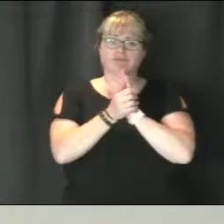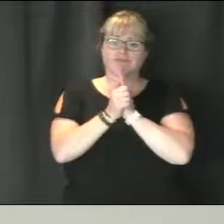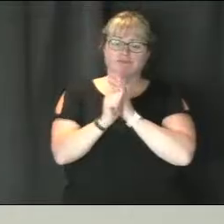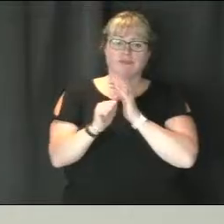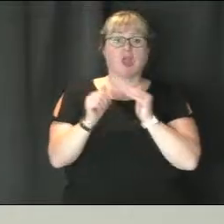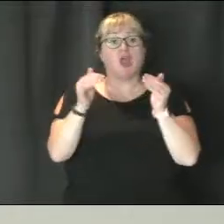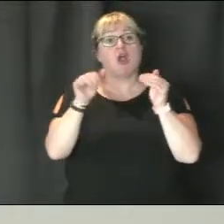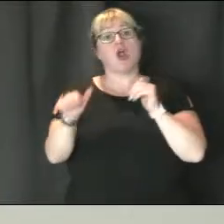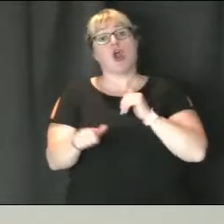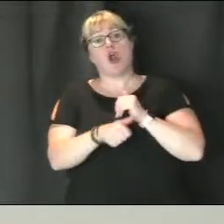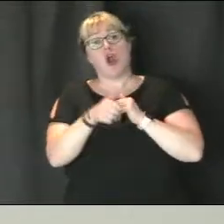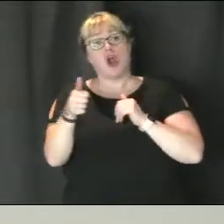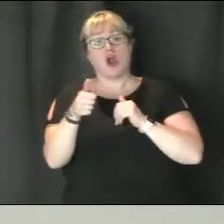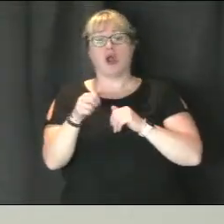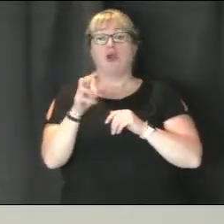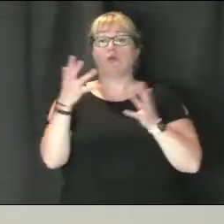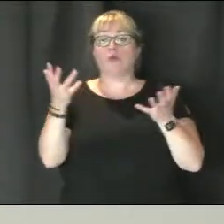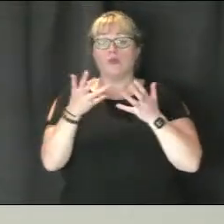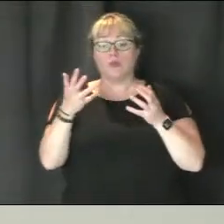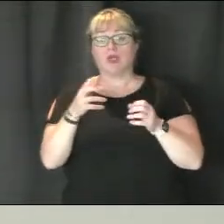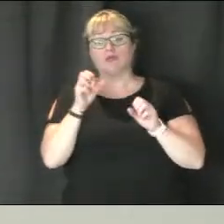And the other one was in West Africa.